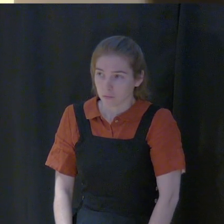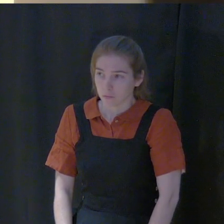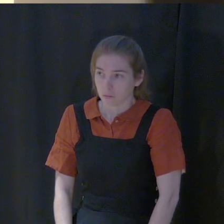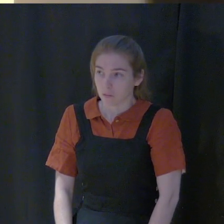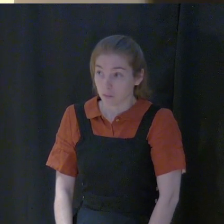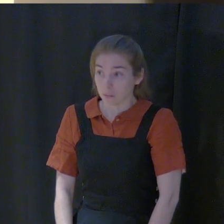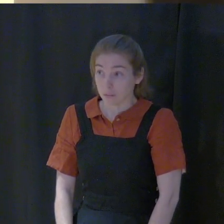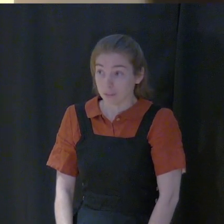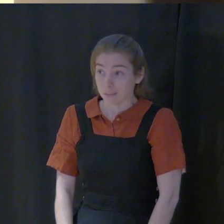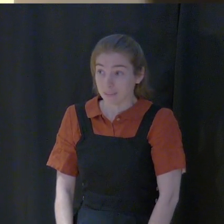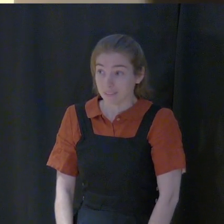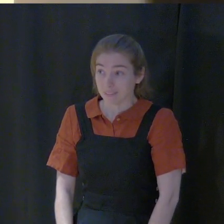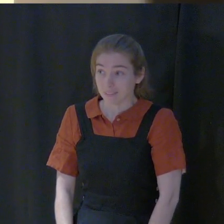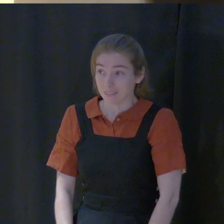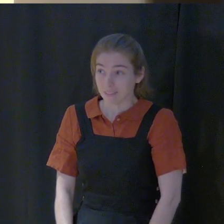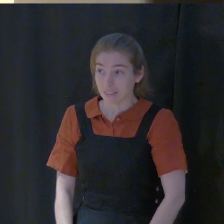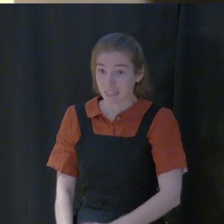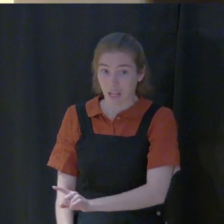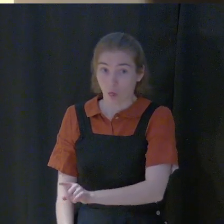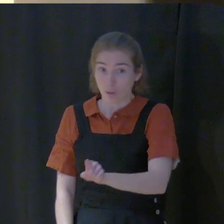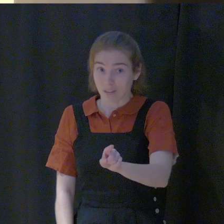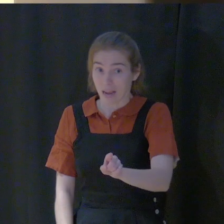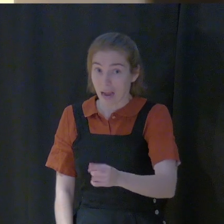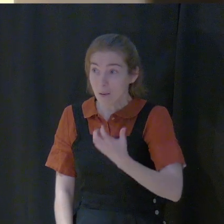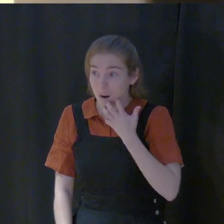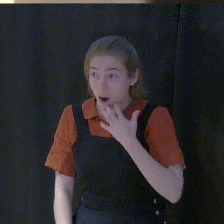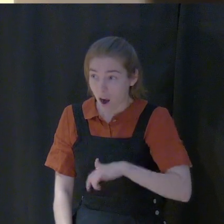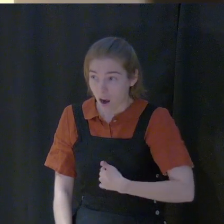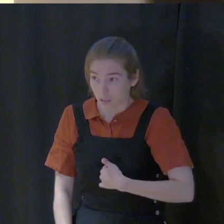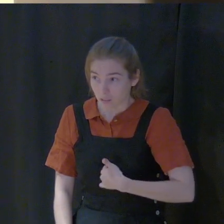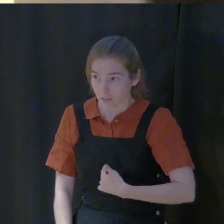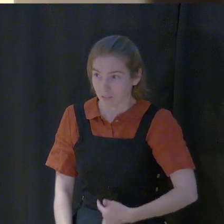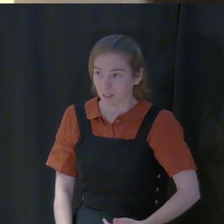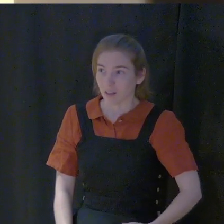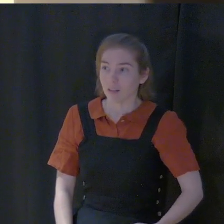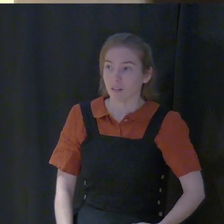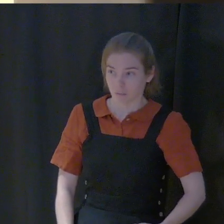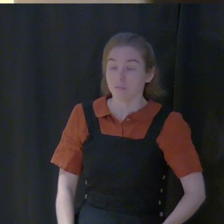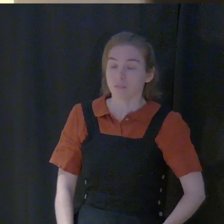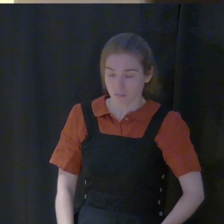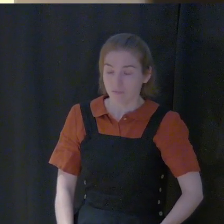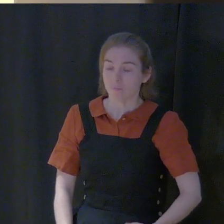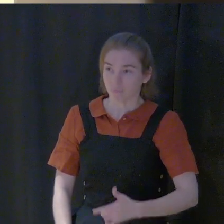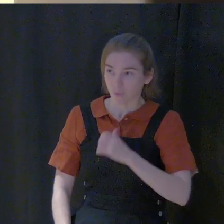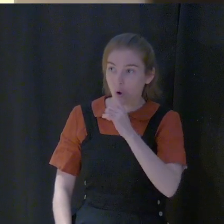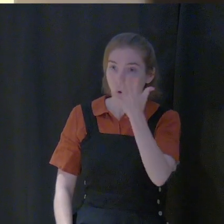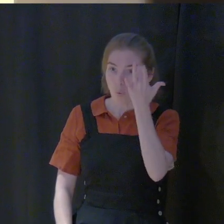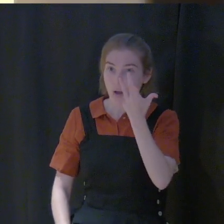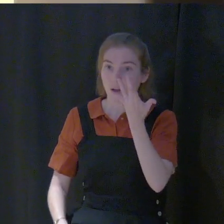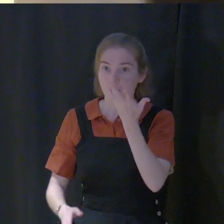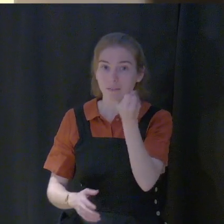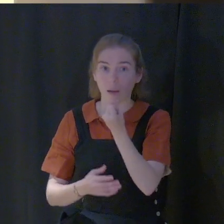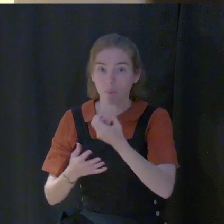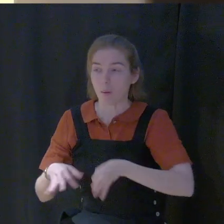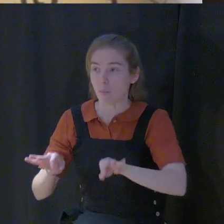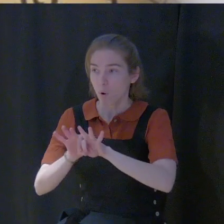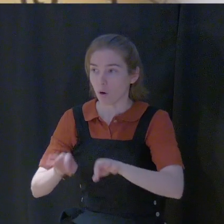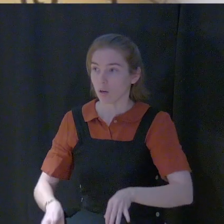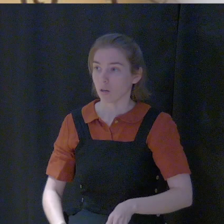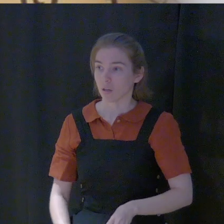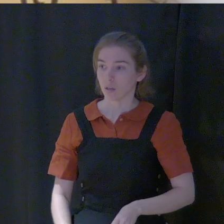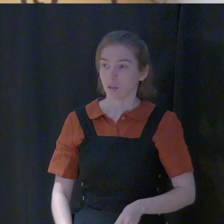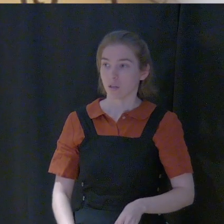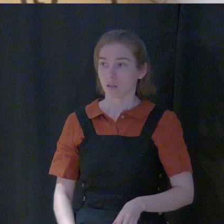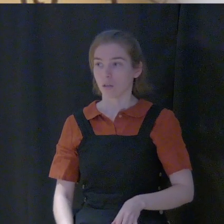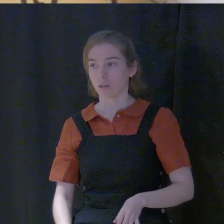But if Sabbath is important to us, why is it important to us, or why should it be? So let's look at a couple of verses.